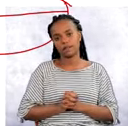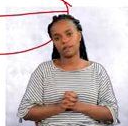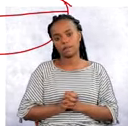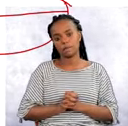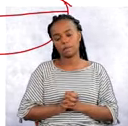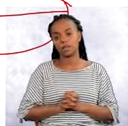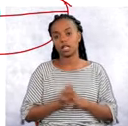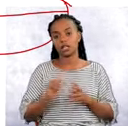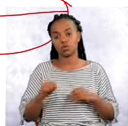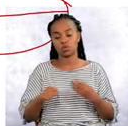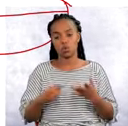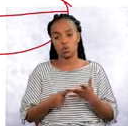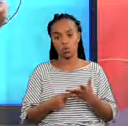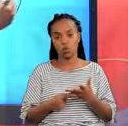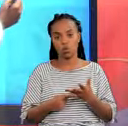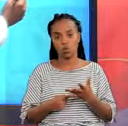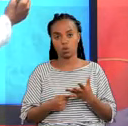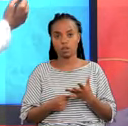So